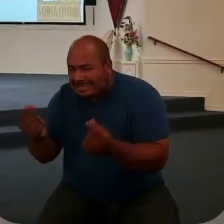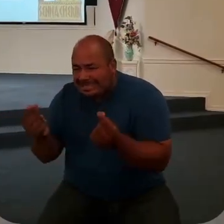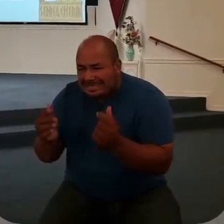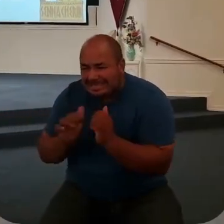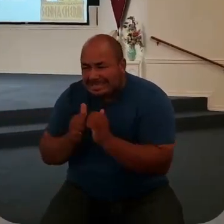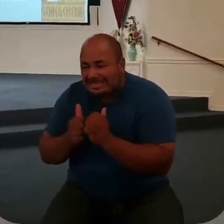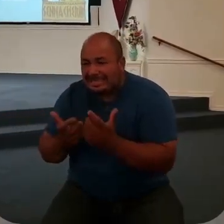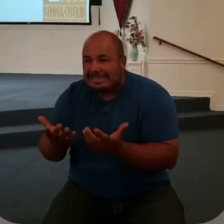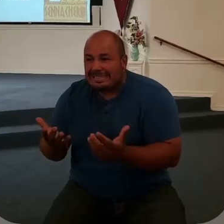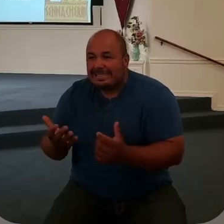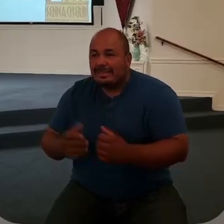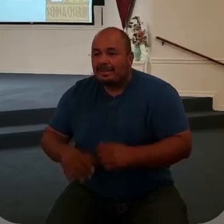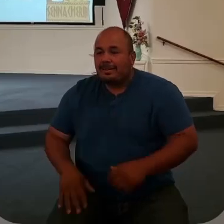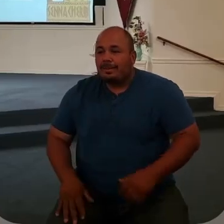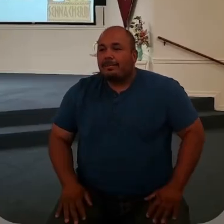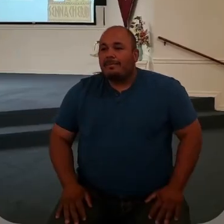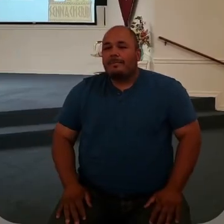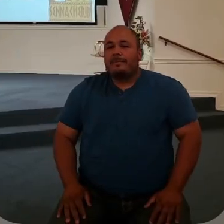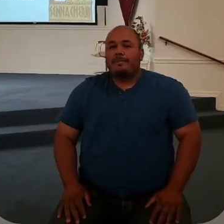through.